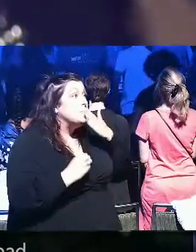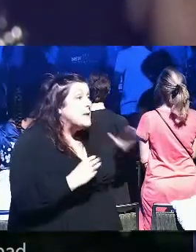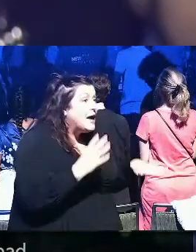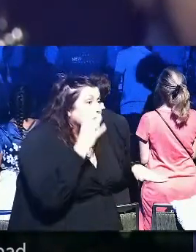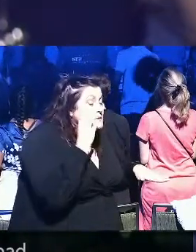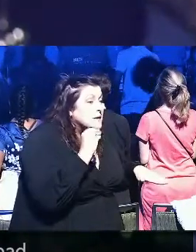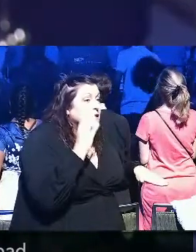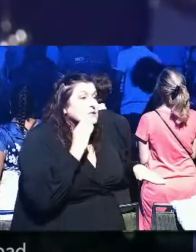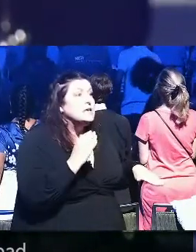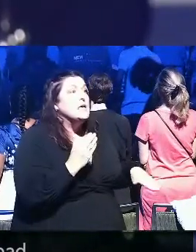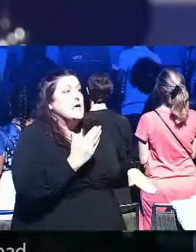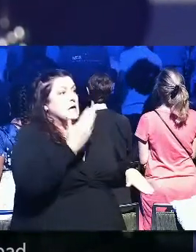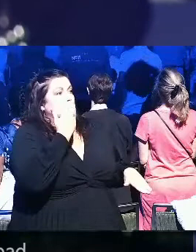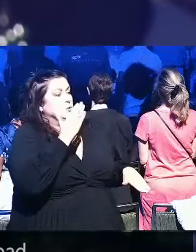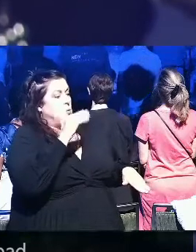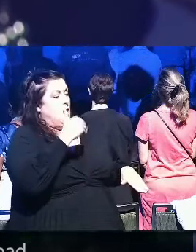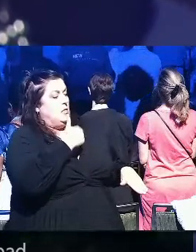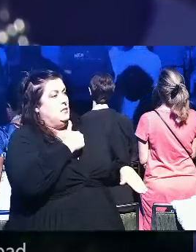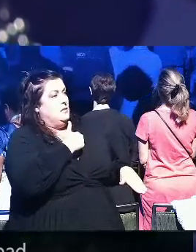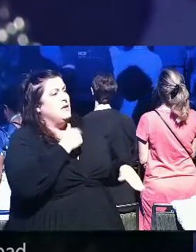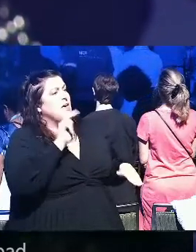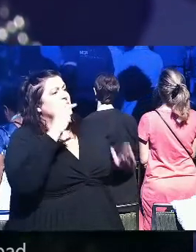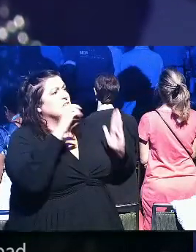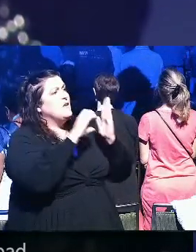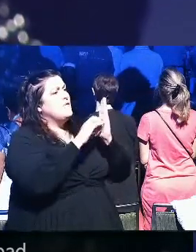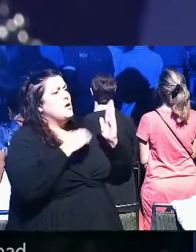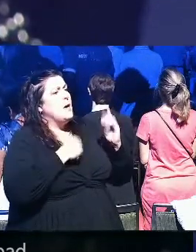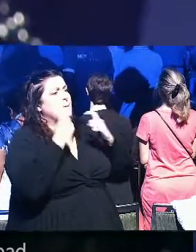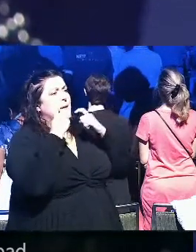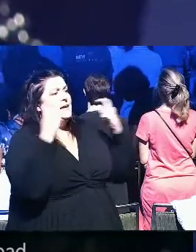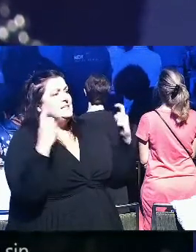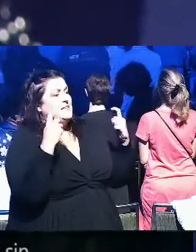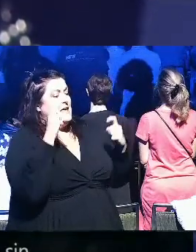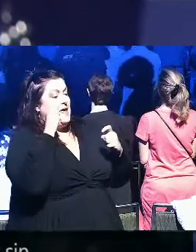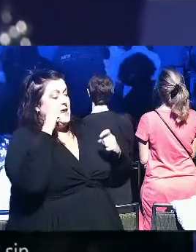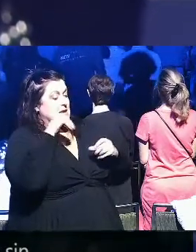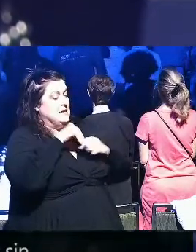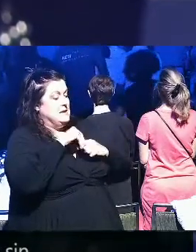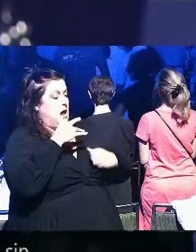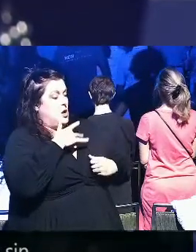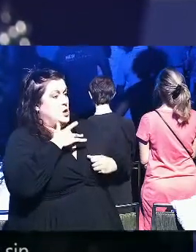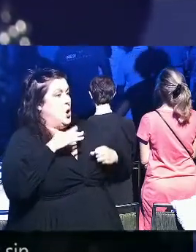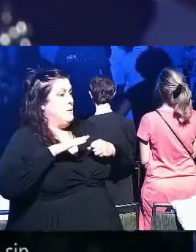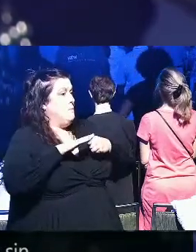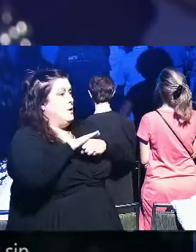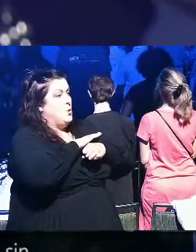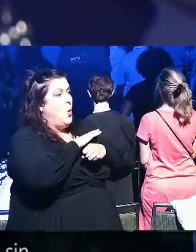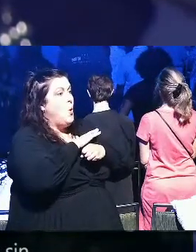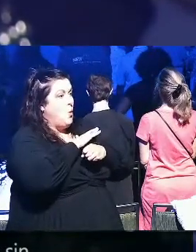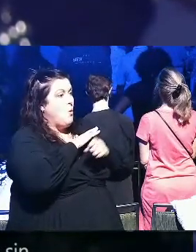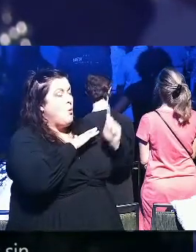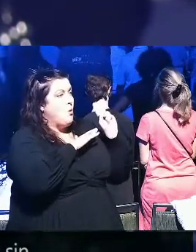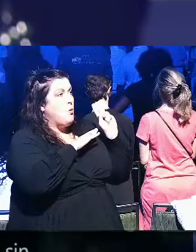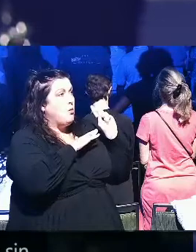when it says, "My sin, not in part, but the whole, is nailed to the